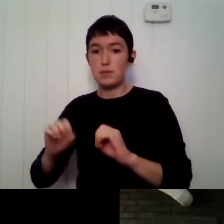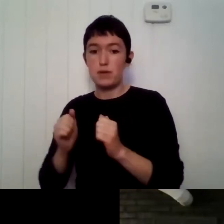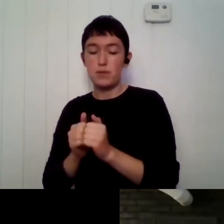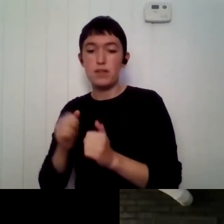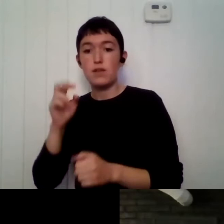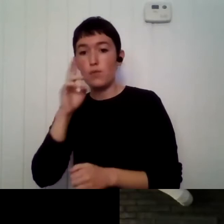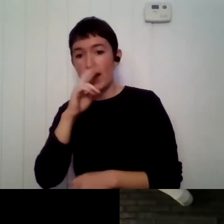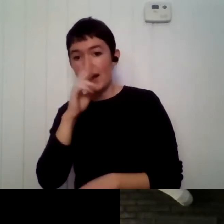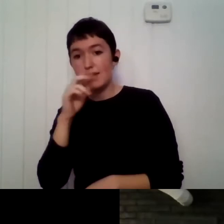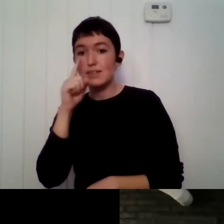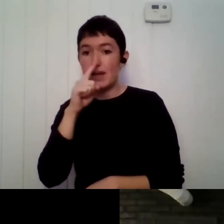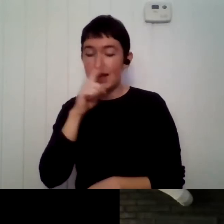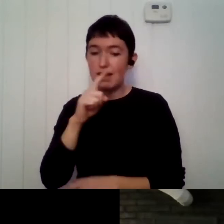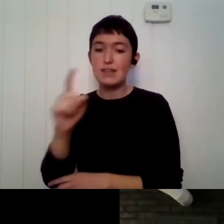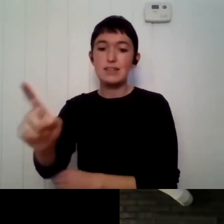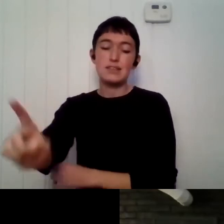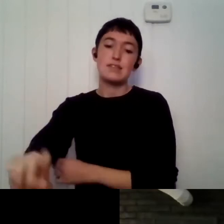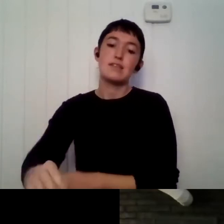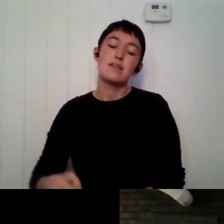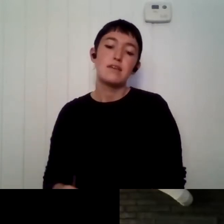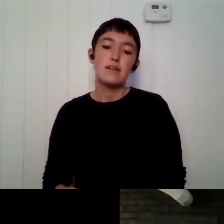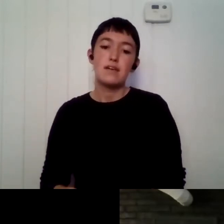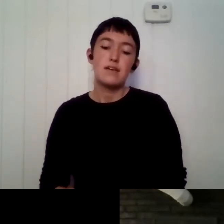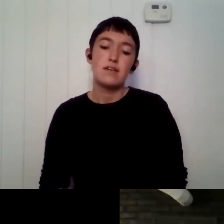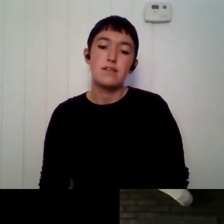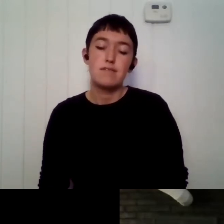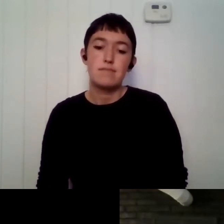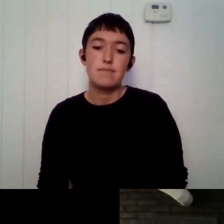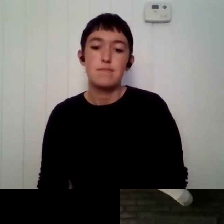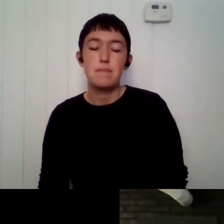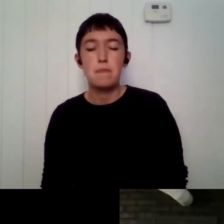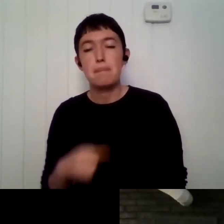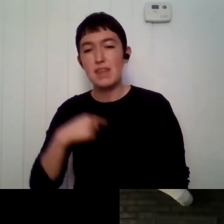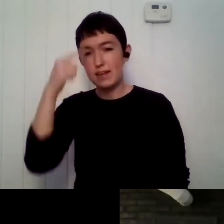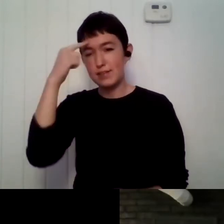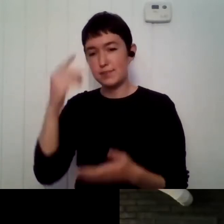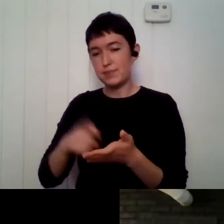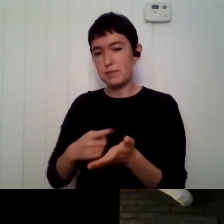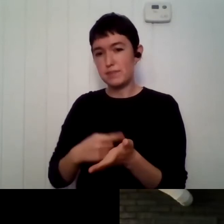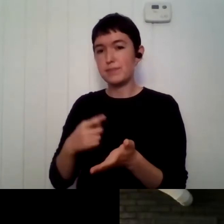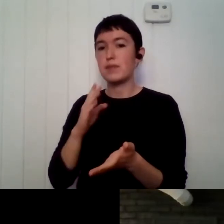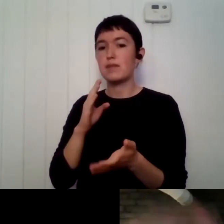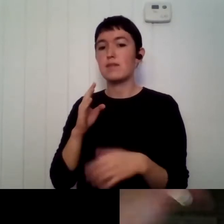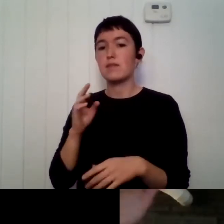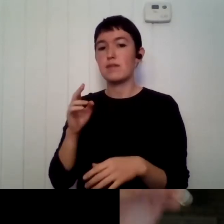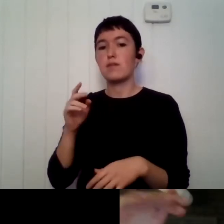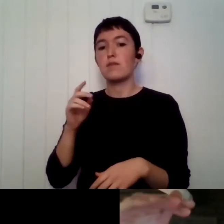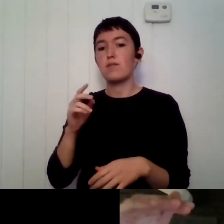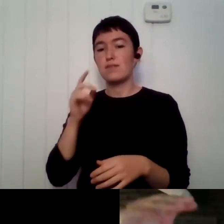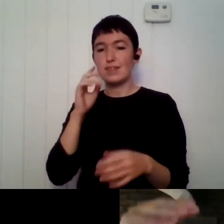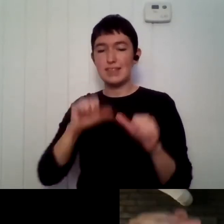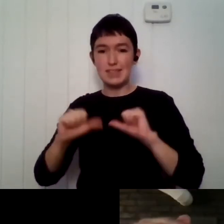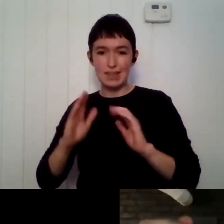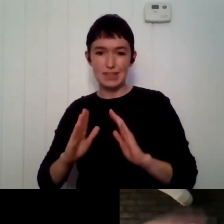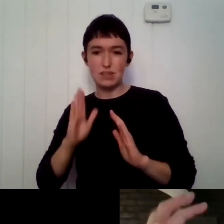experiments sometimes in like dogs or pigs, but this is